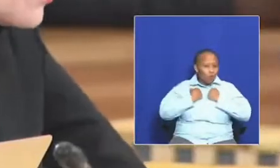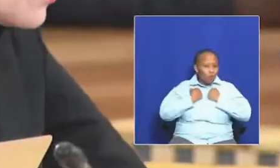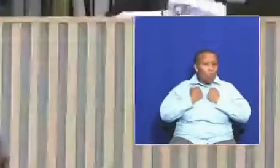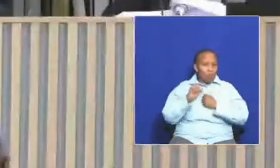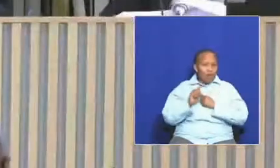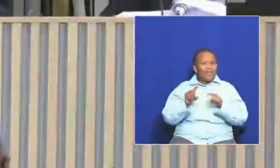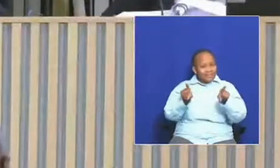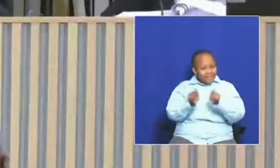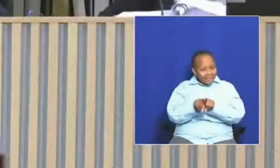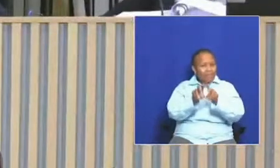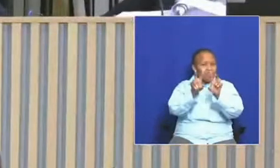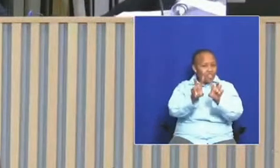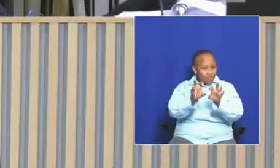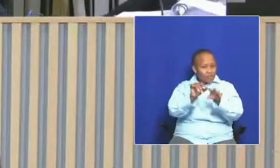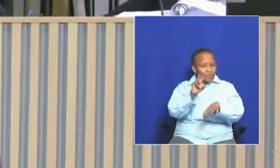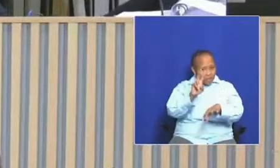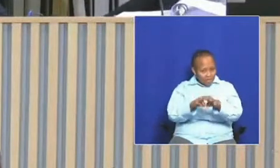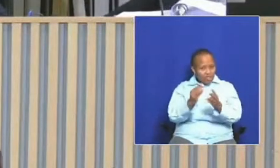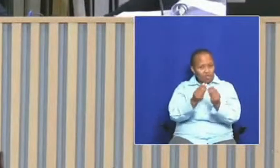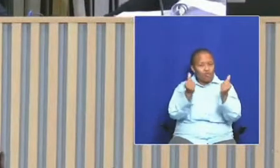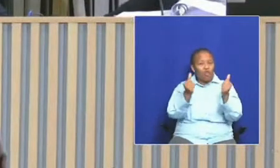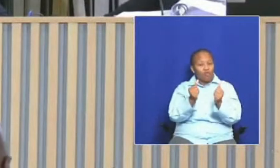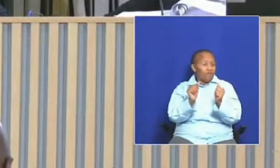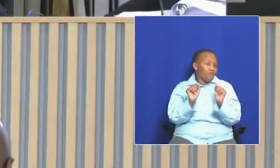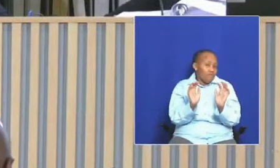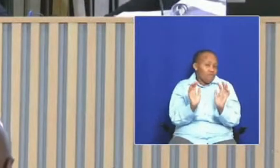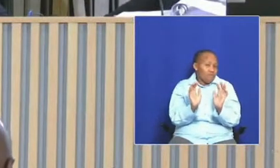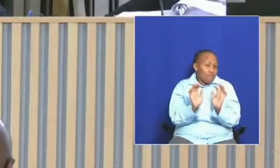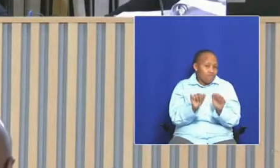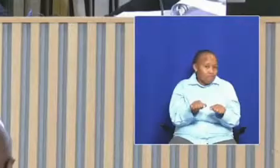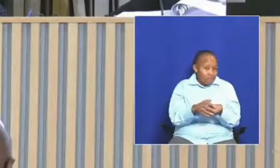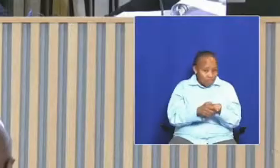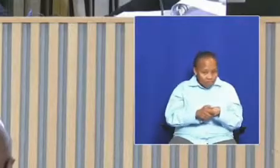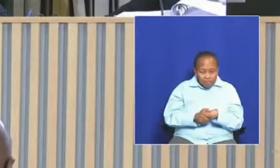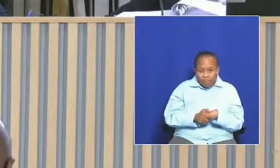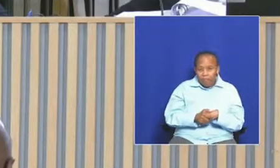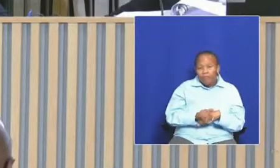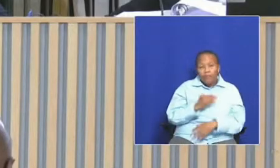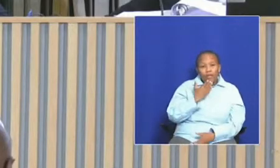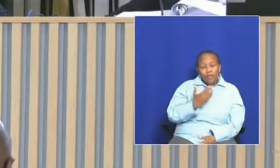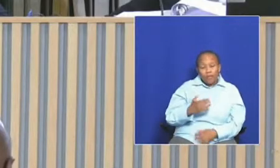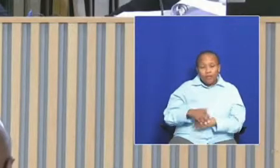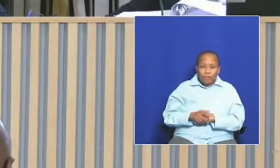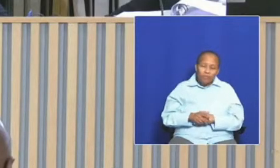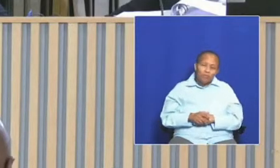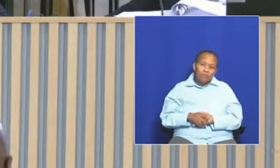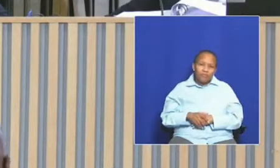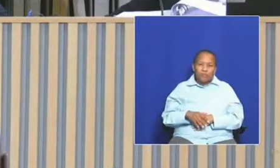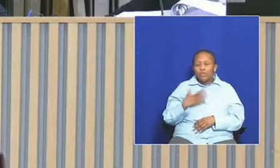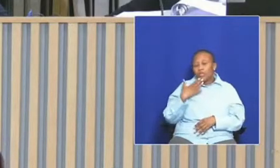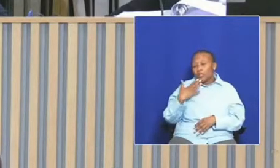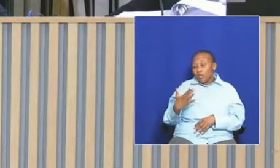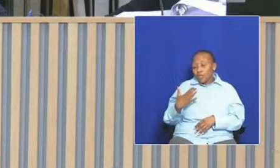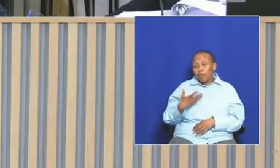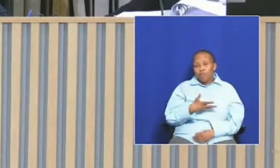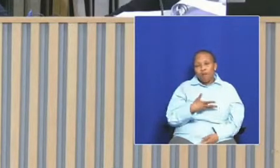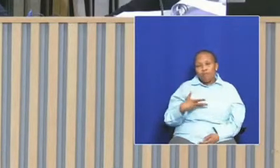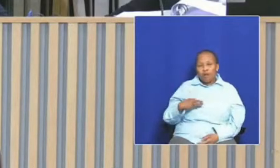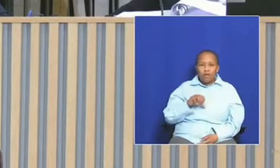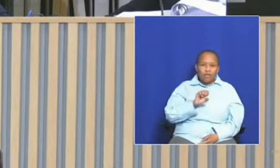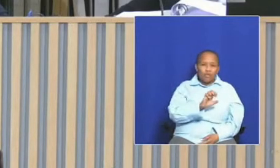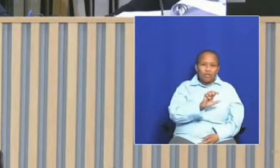you. Thank you. Thank you. Ms. Lo has made the point that we will see in due